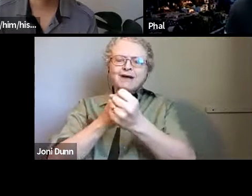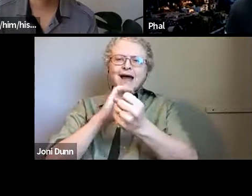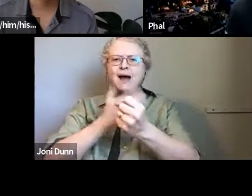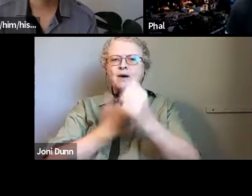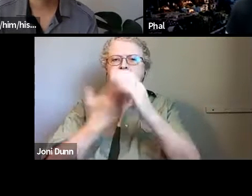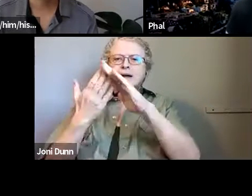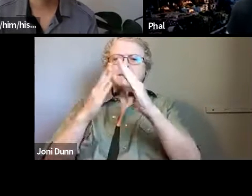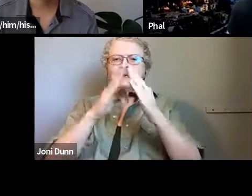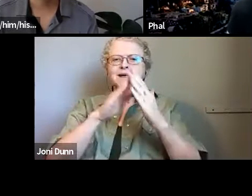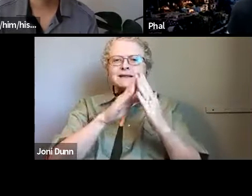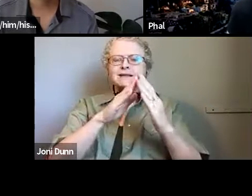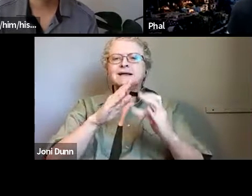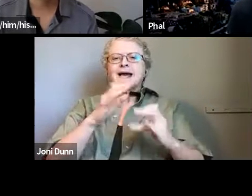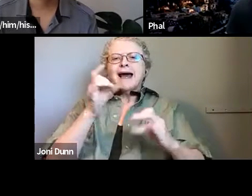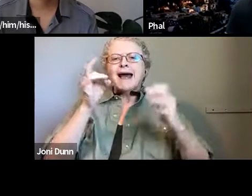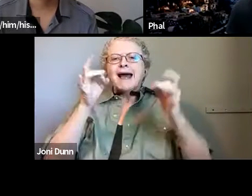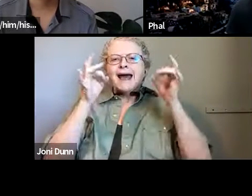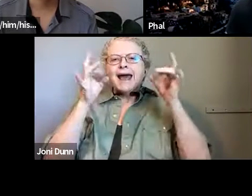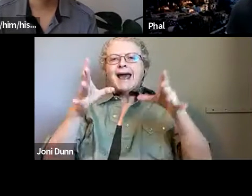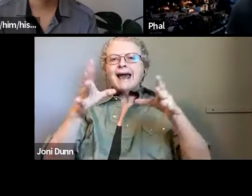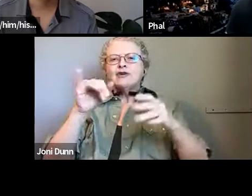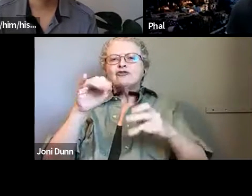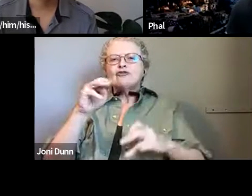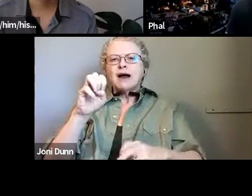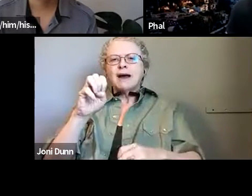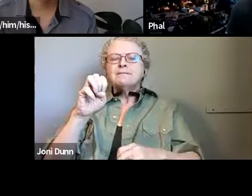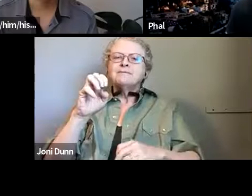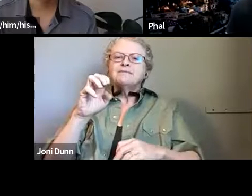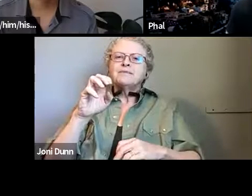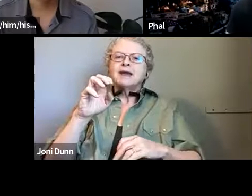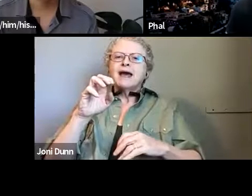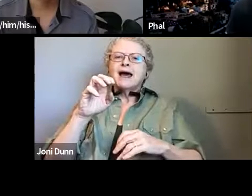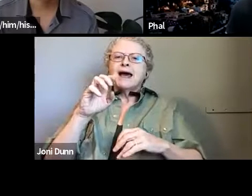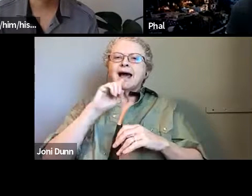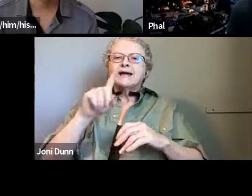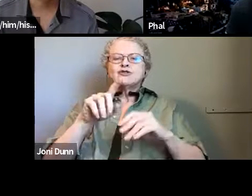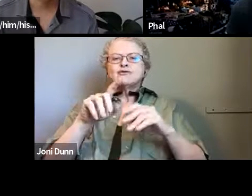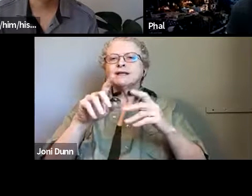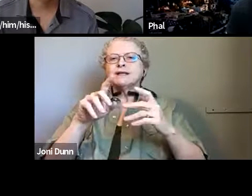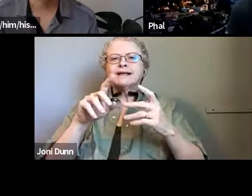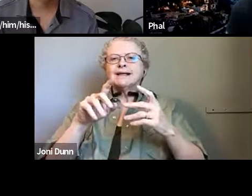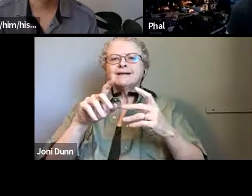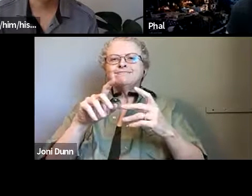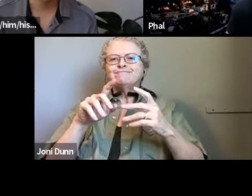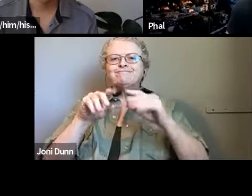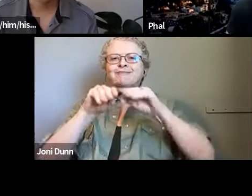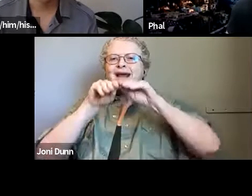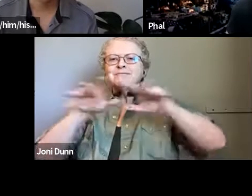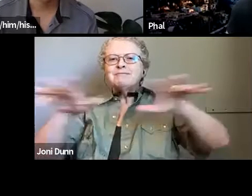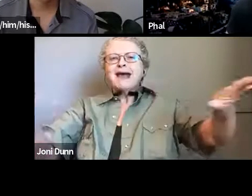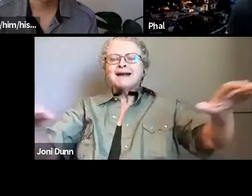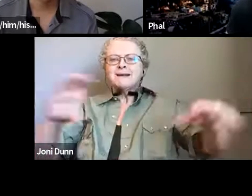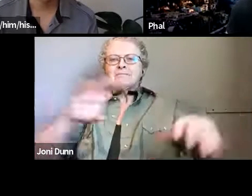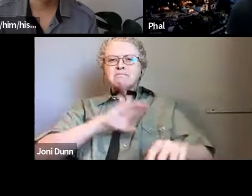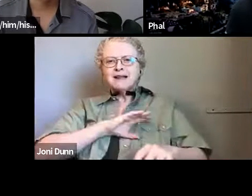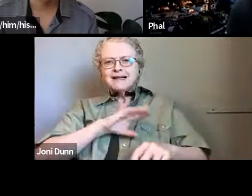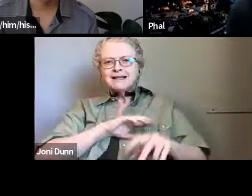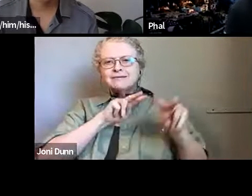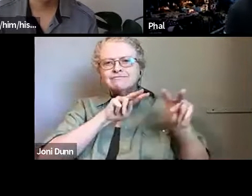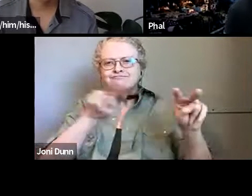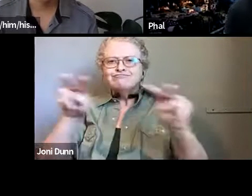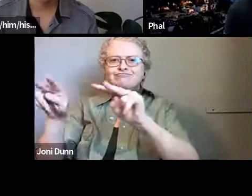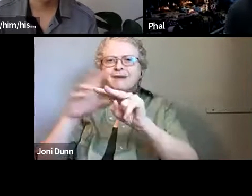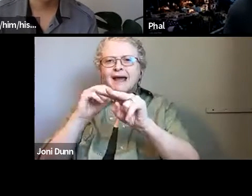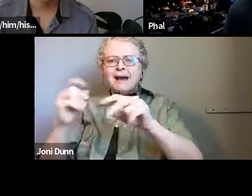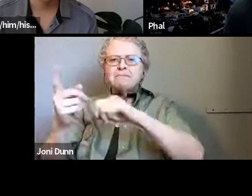crime jurisdiction that has expanded systems of policing and punishment. So in terms of the work that we do, it's kind of